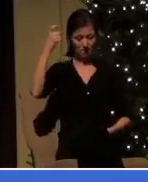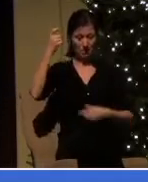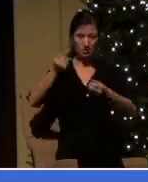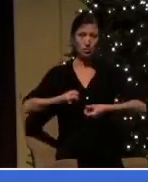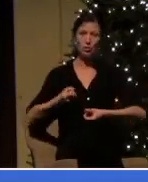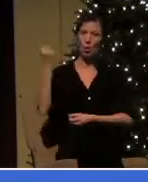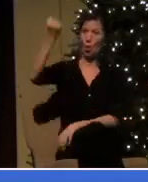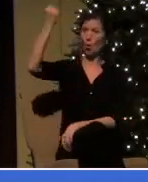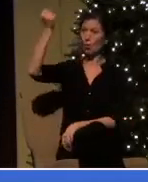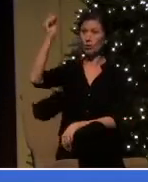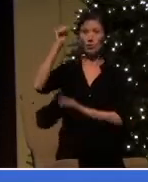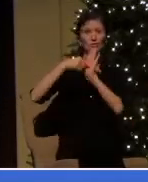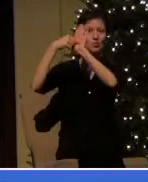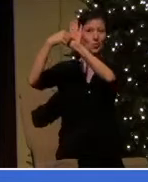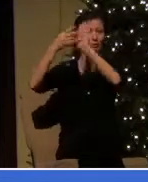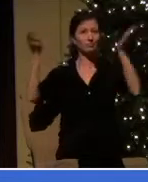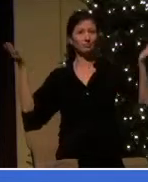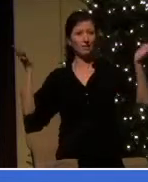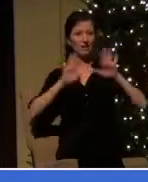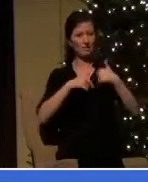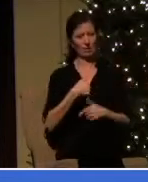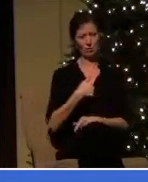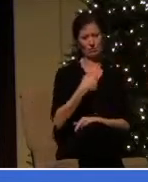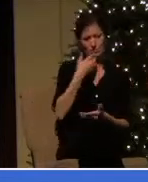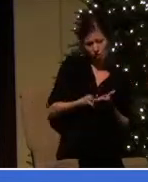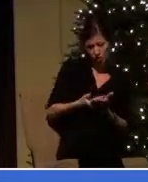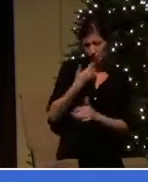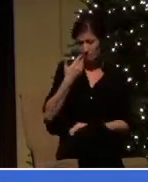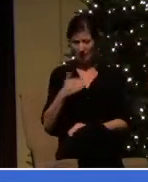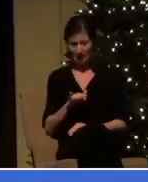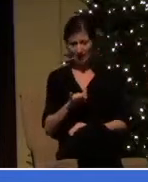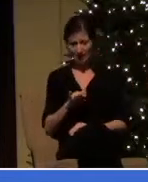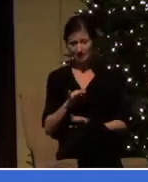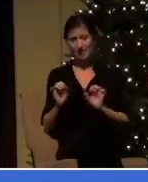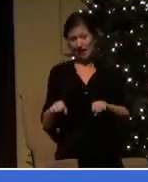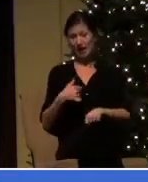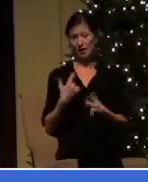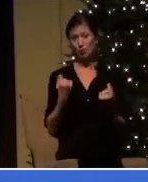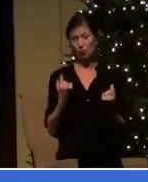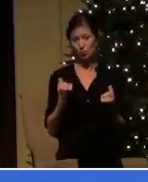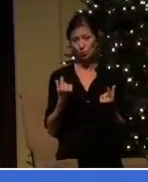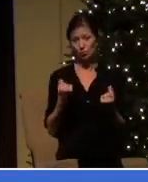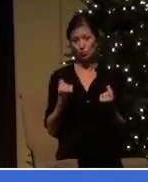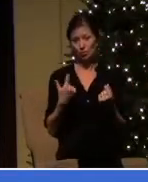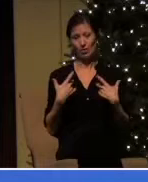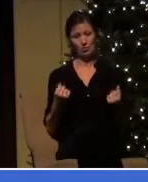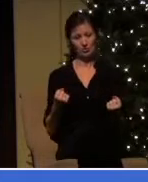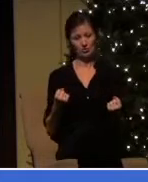say, "How good or bad am I?" That's where courage comes